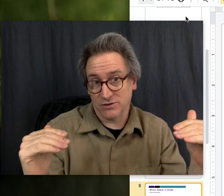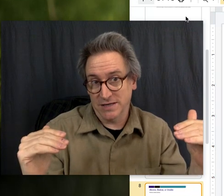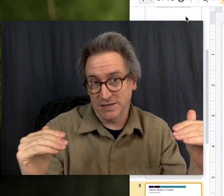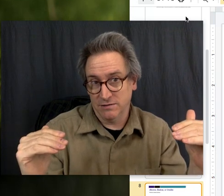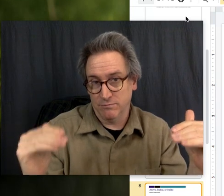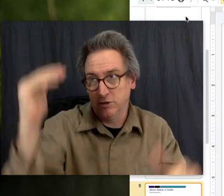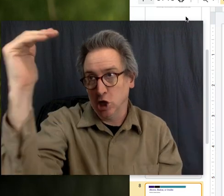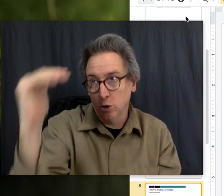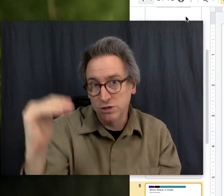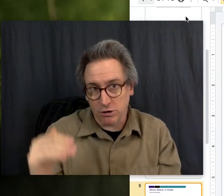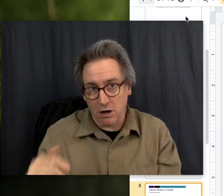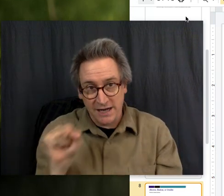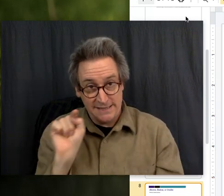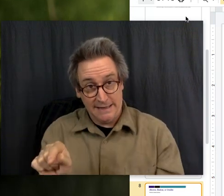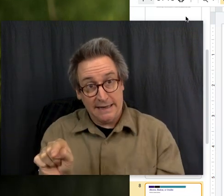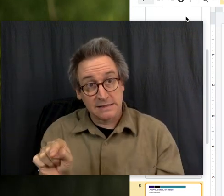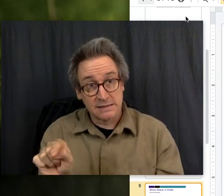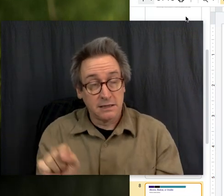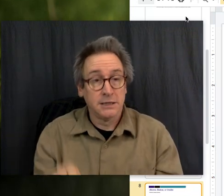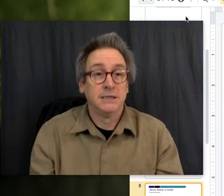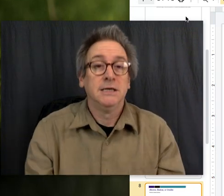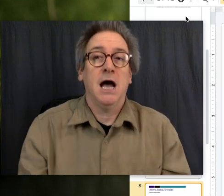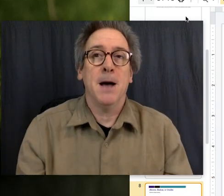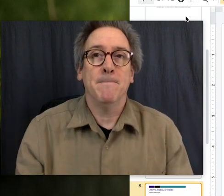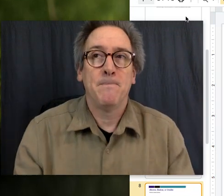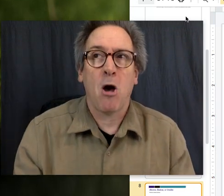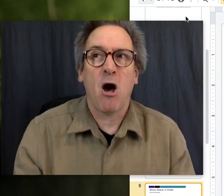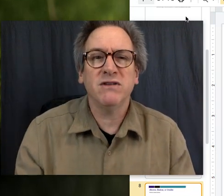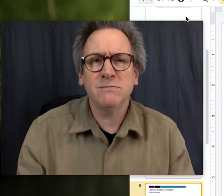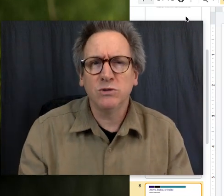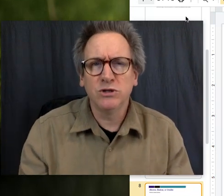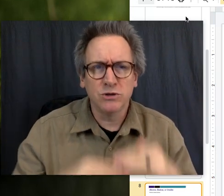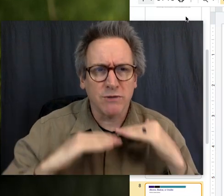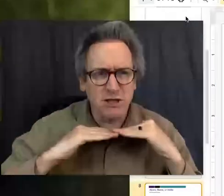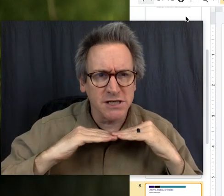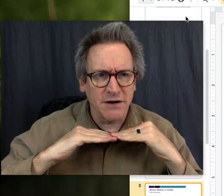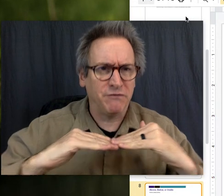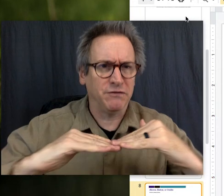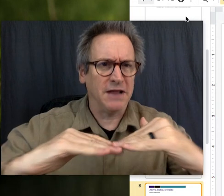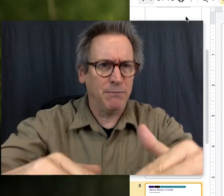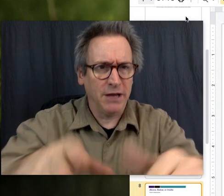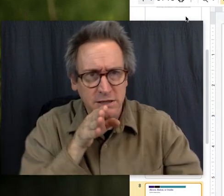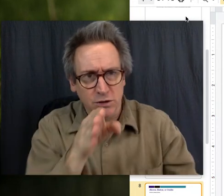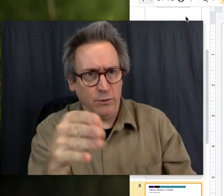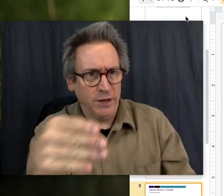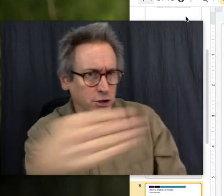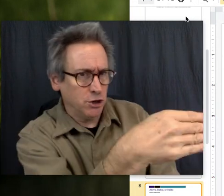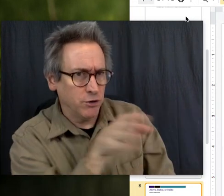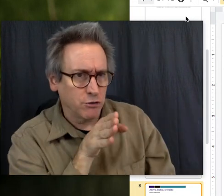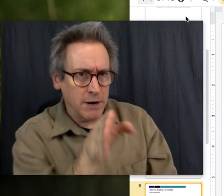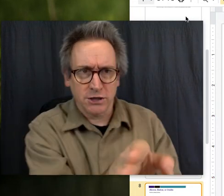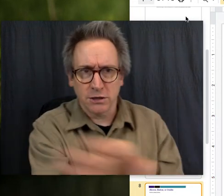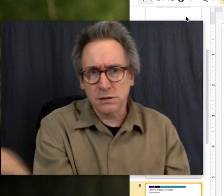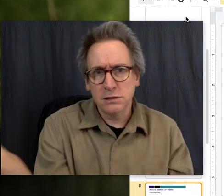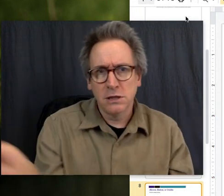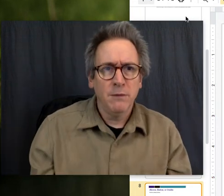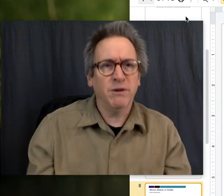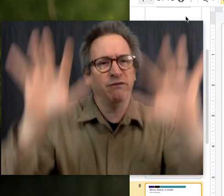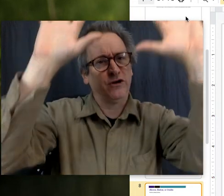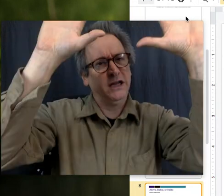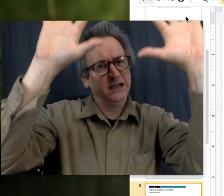couple streets closer is this. Oftentimes we'll do directions on a flat plane so that we can show the